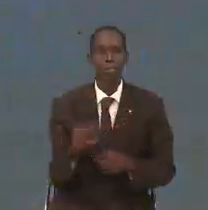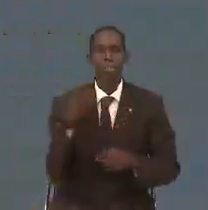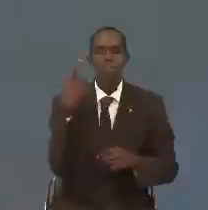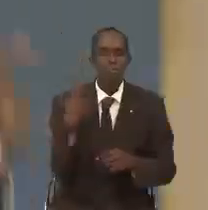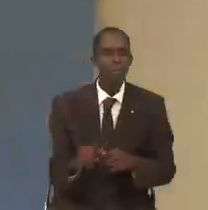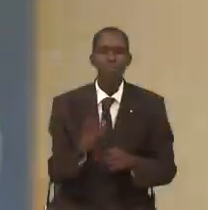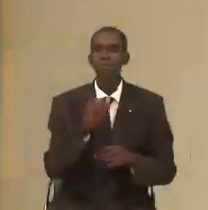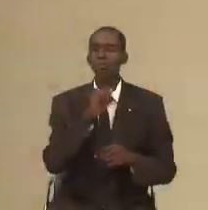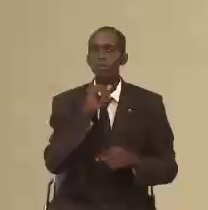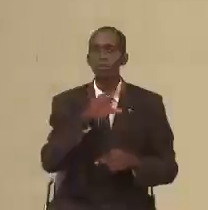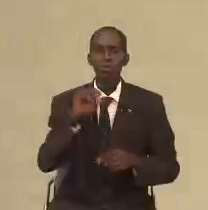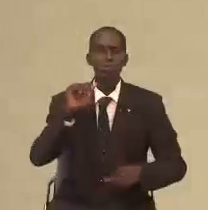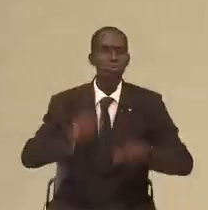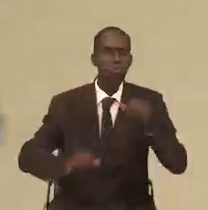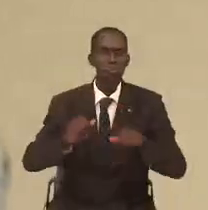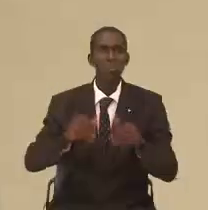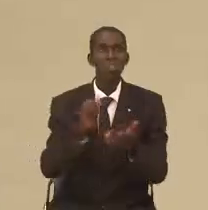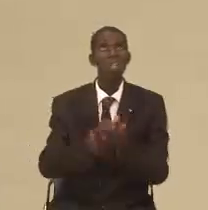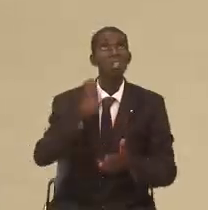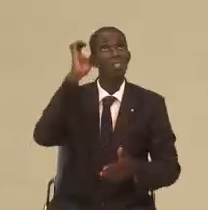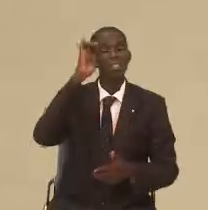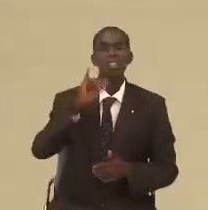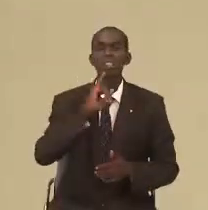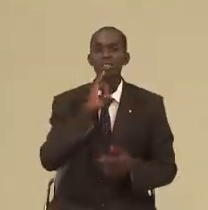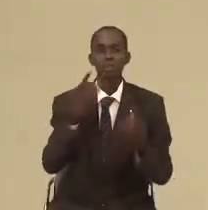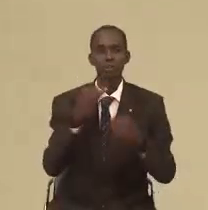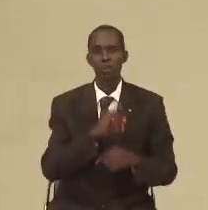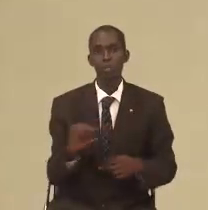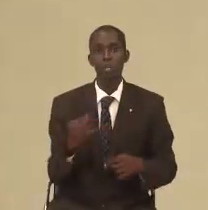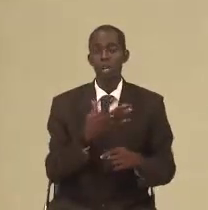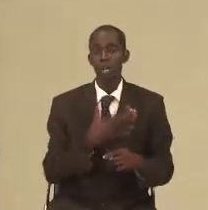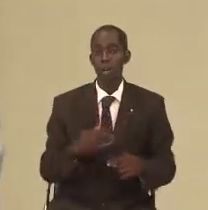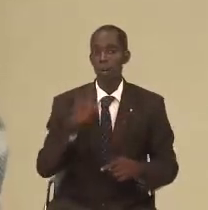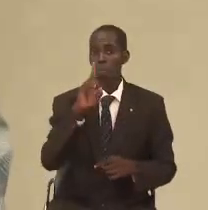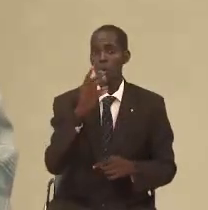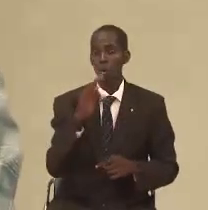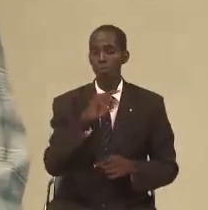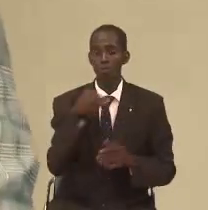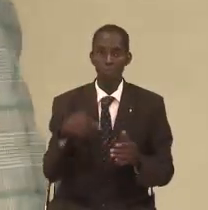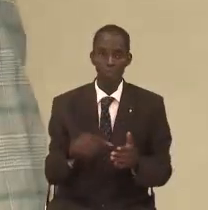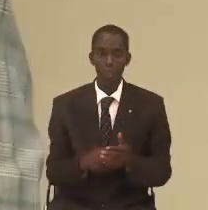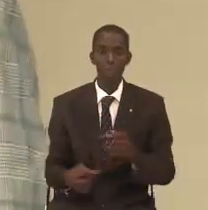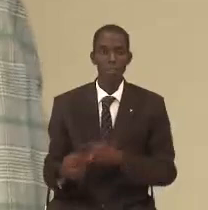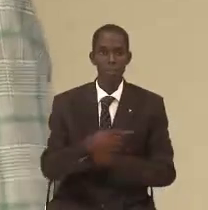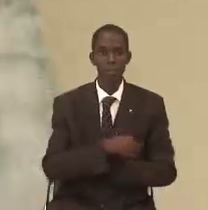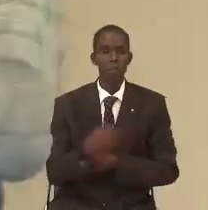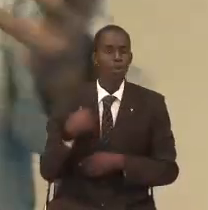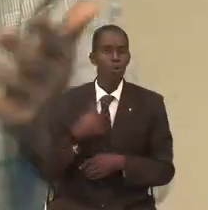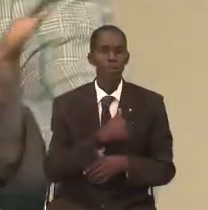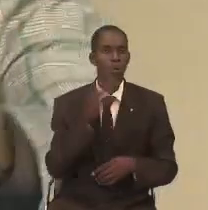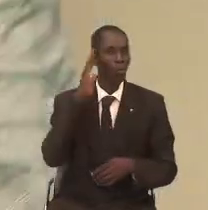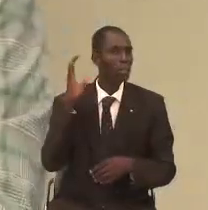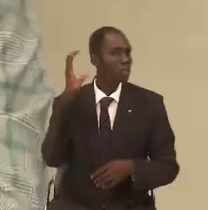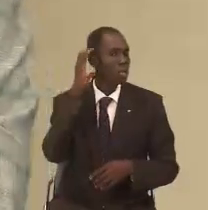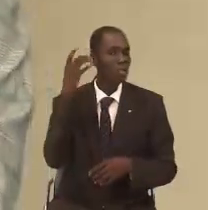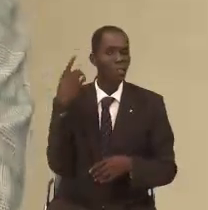imperative that he is coming. And one of these days will hear the sound of the trumpet. First of